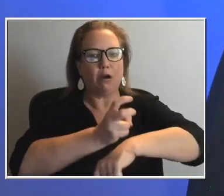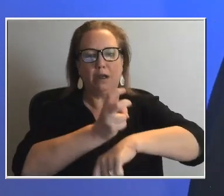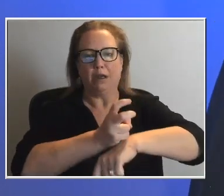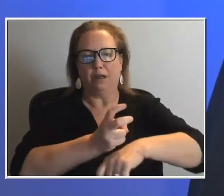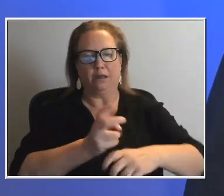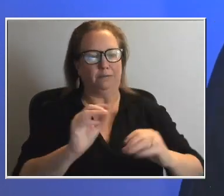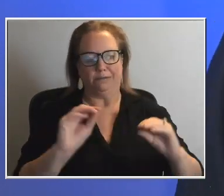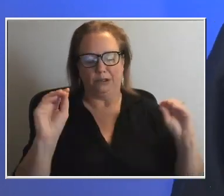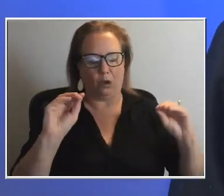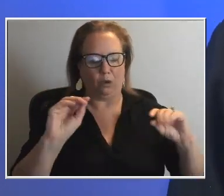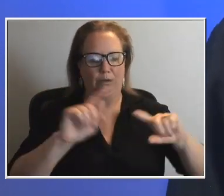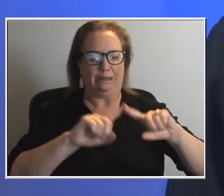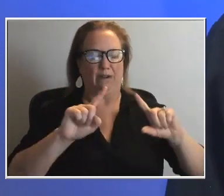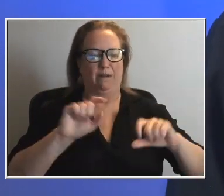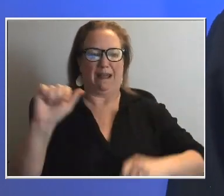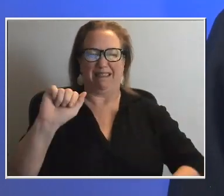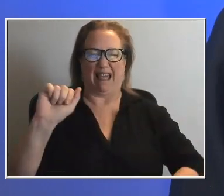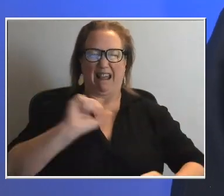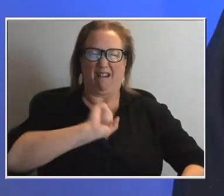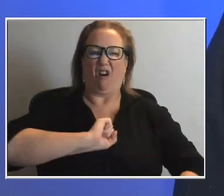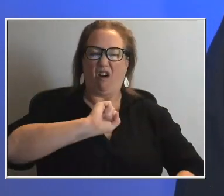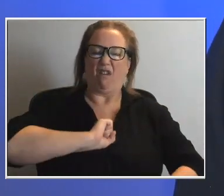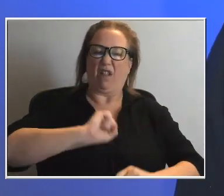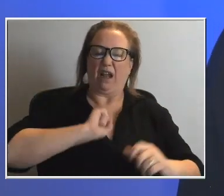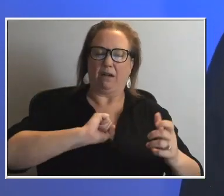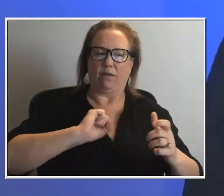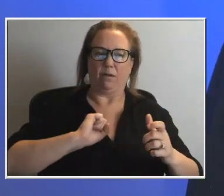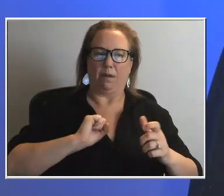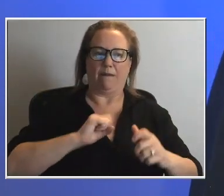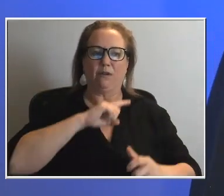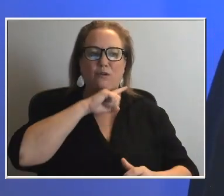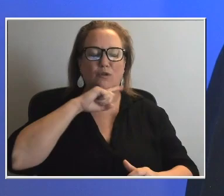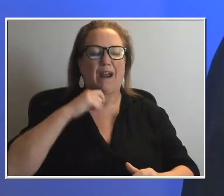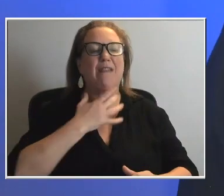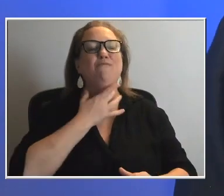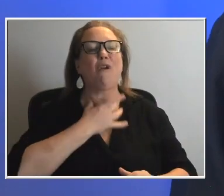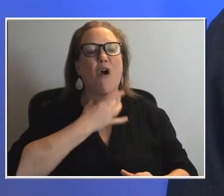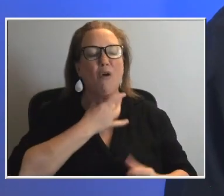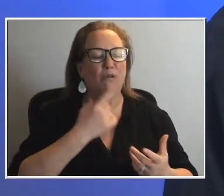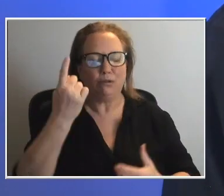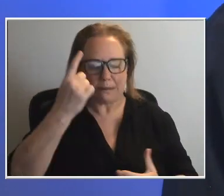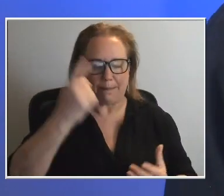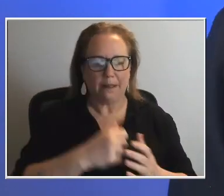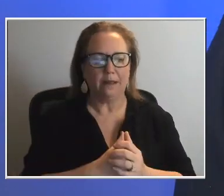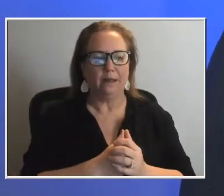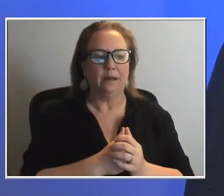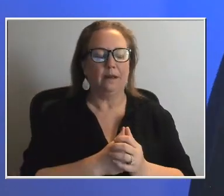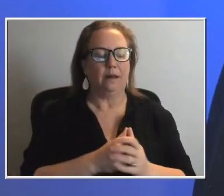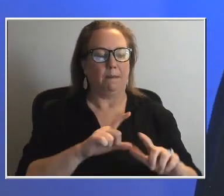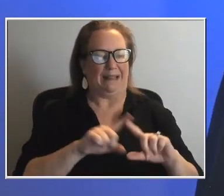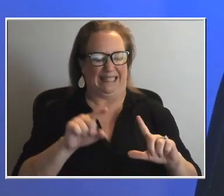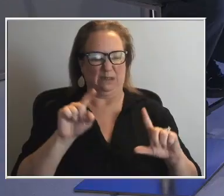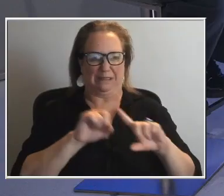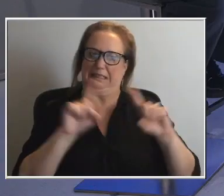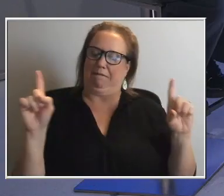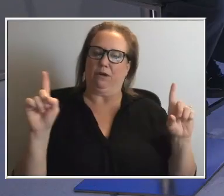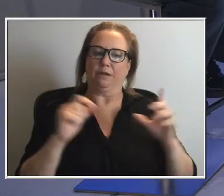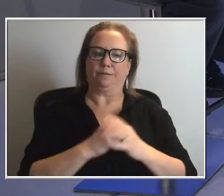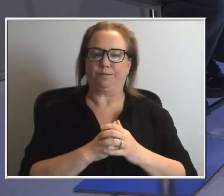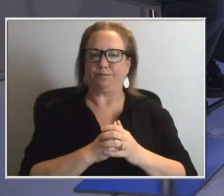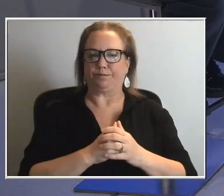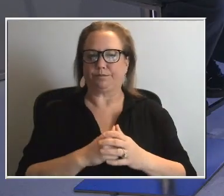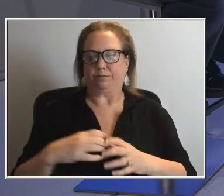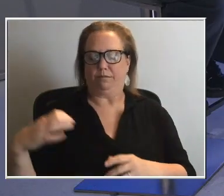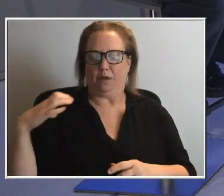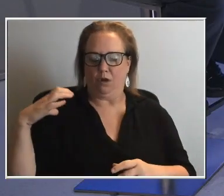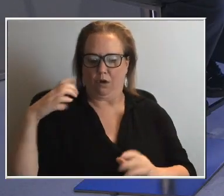cough from you know, maybe, you know, having a dry throat or something of that nature. But this was different. And your captain noticed it,